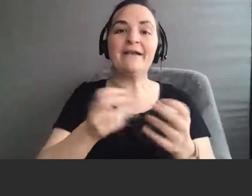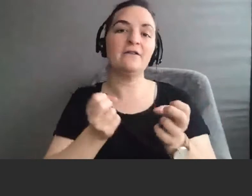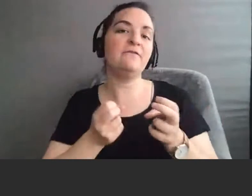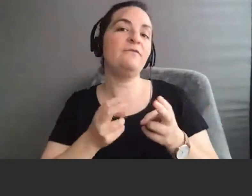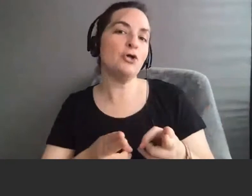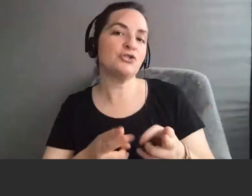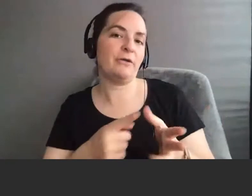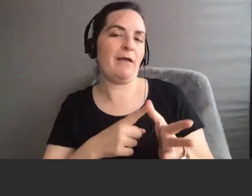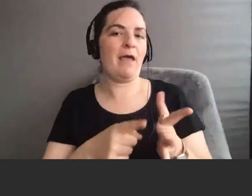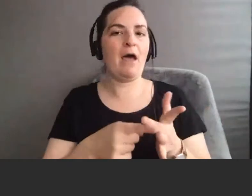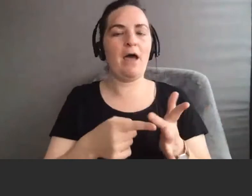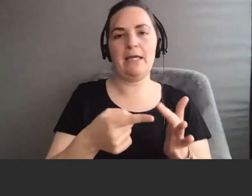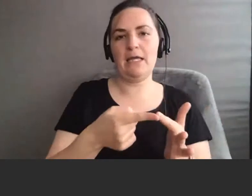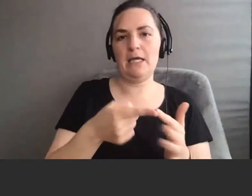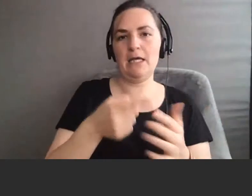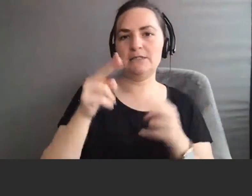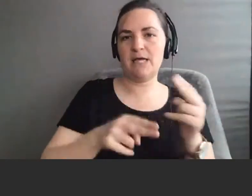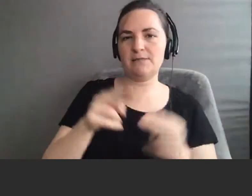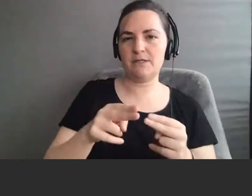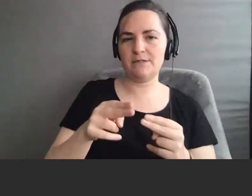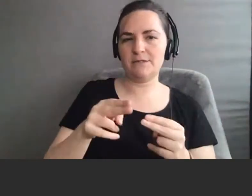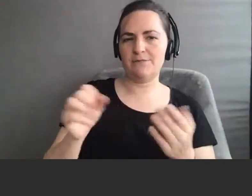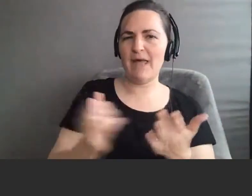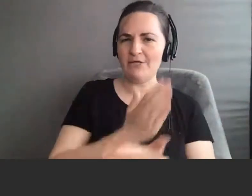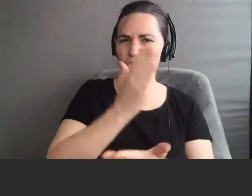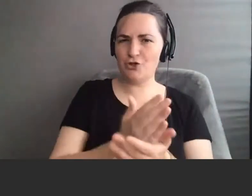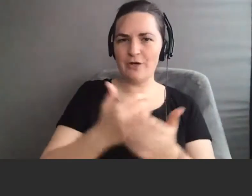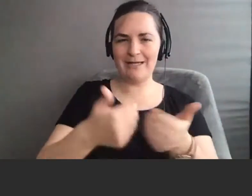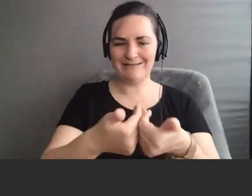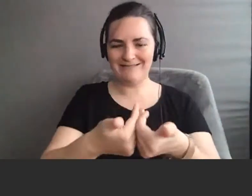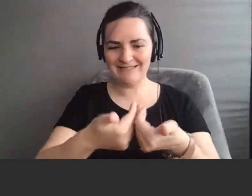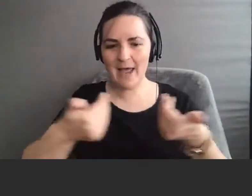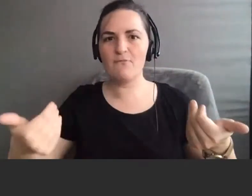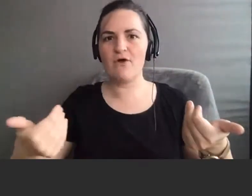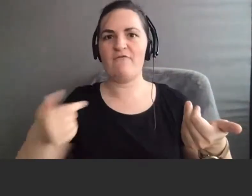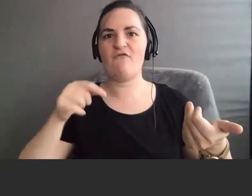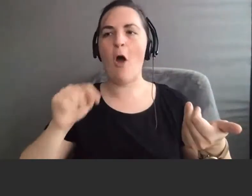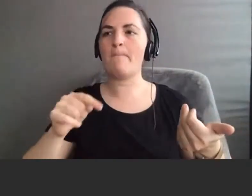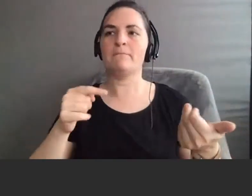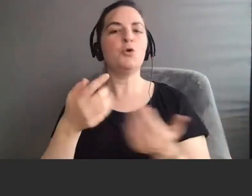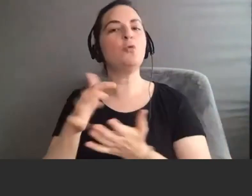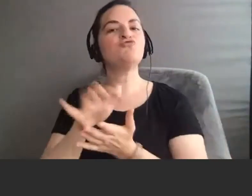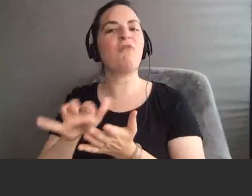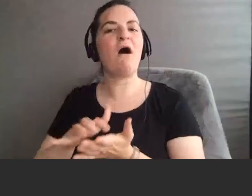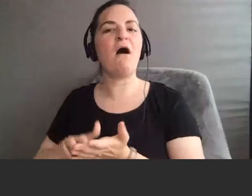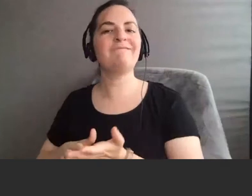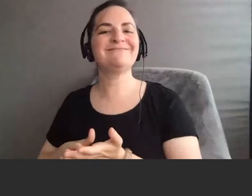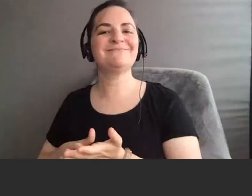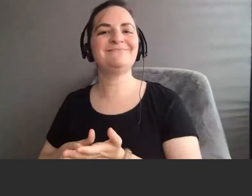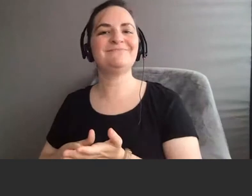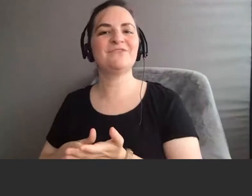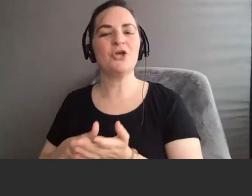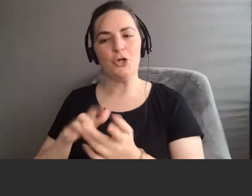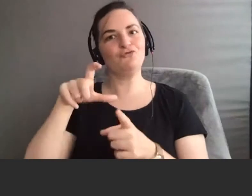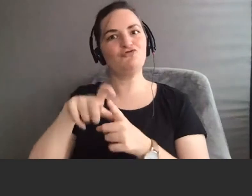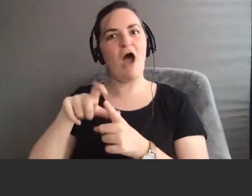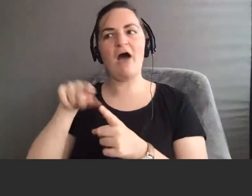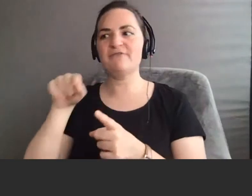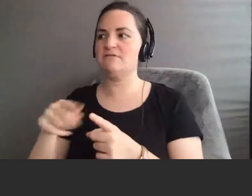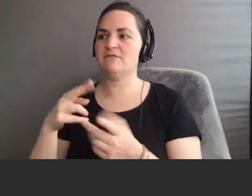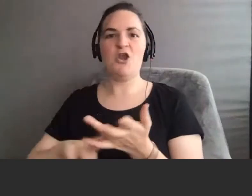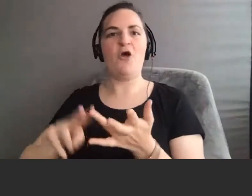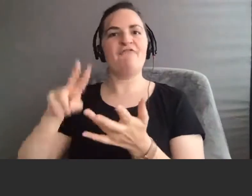assessment, so that you don't get that modelled up with a kind of draft version you did back in November. You know the one that you actually want to submit. So